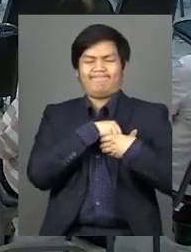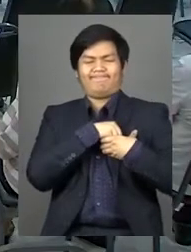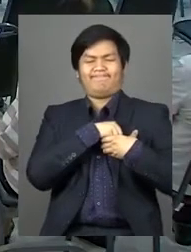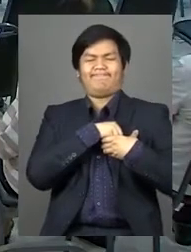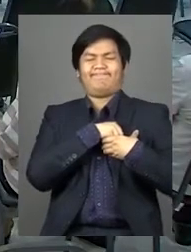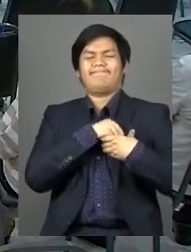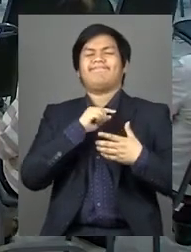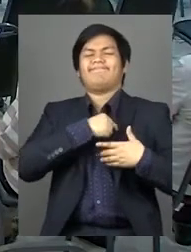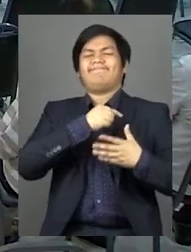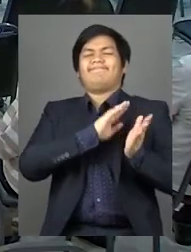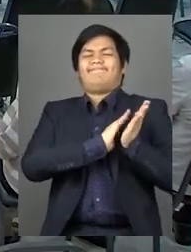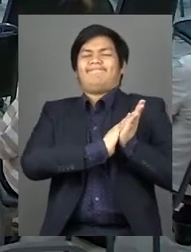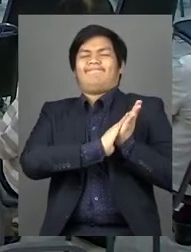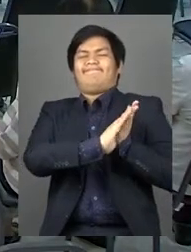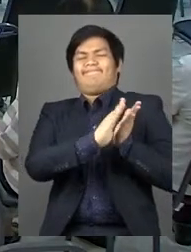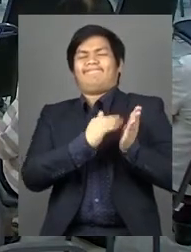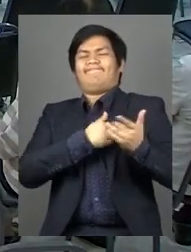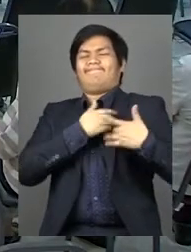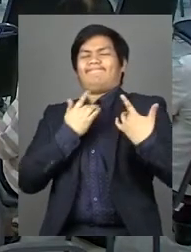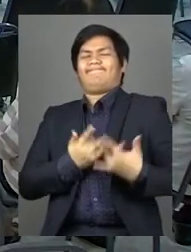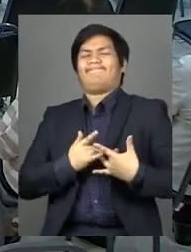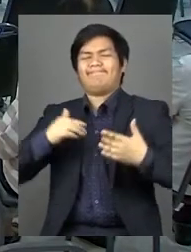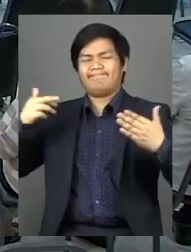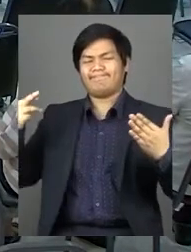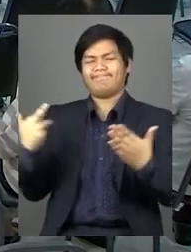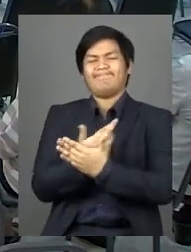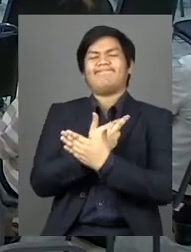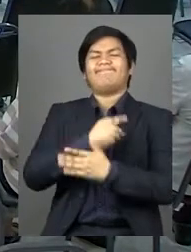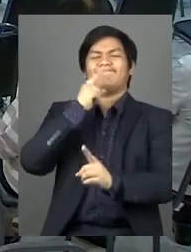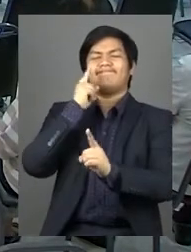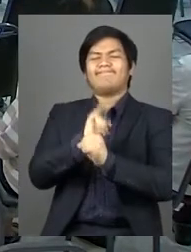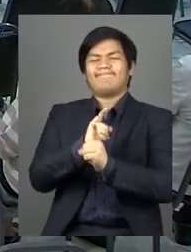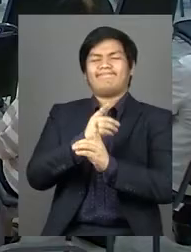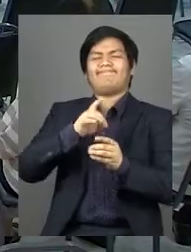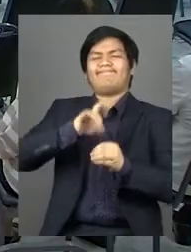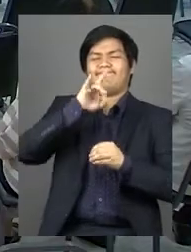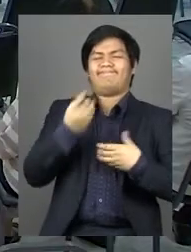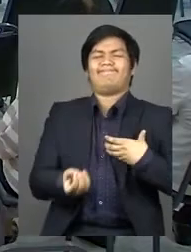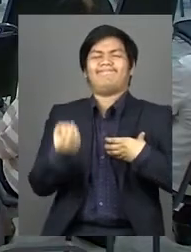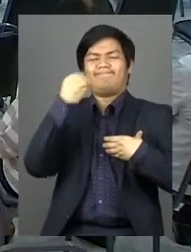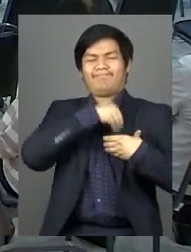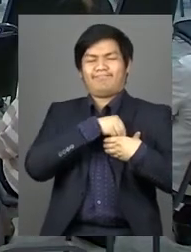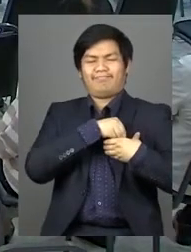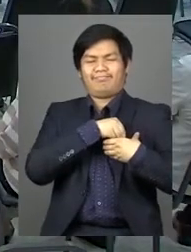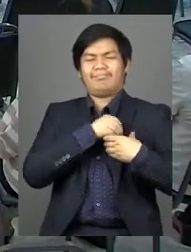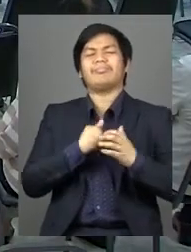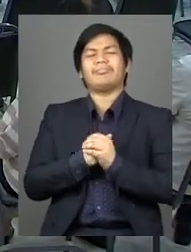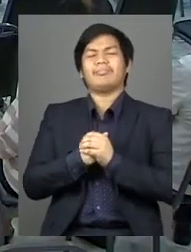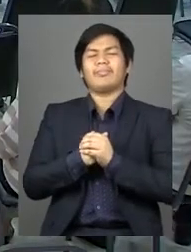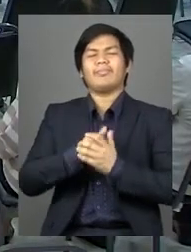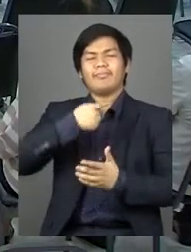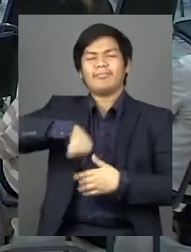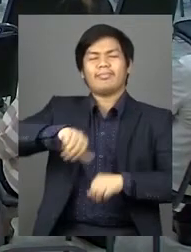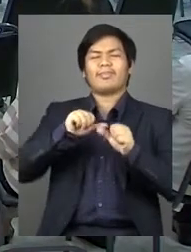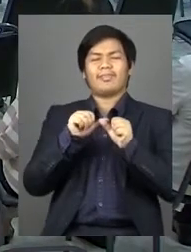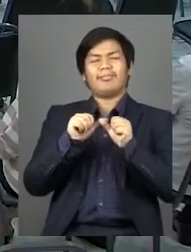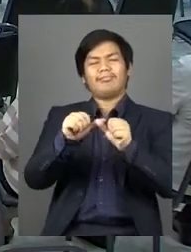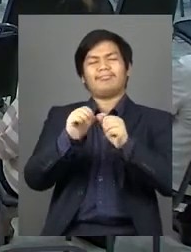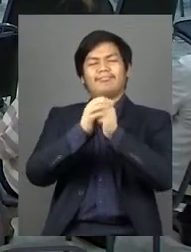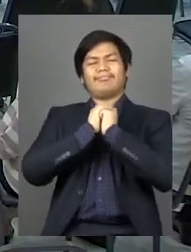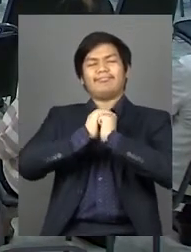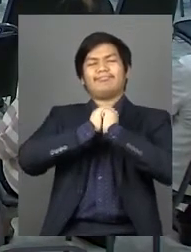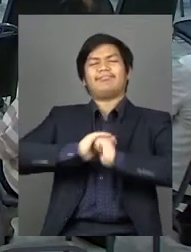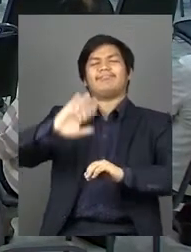me a clean heart, O God, and renew a right spirit within me." And so as we continue to worship